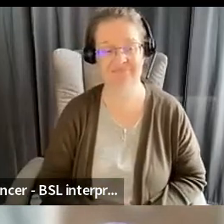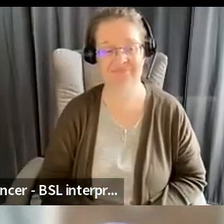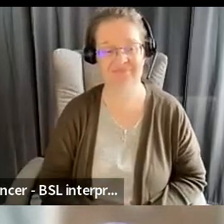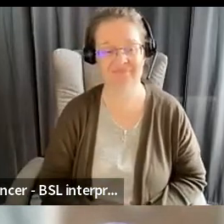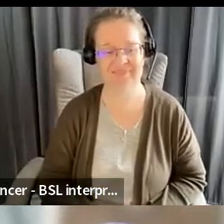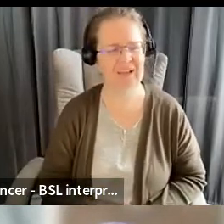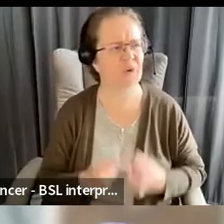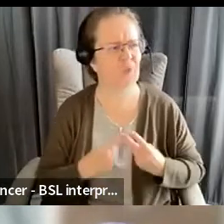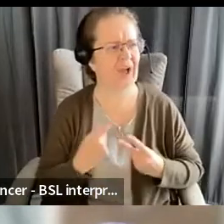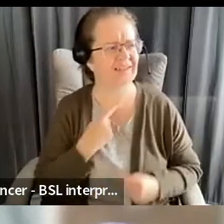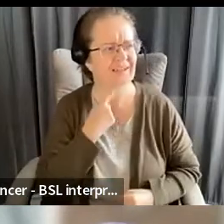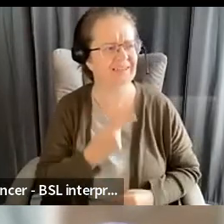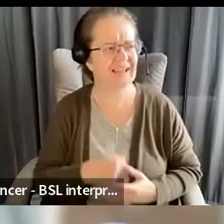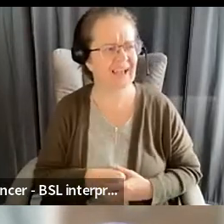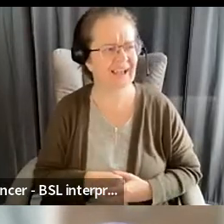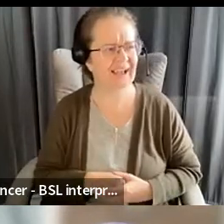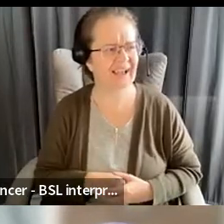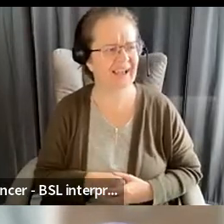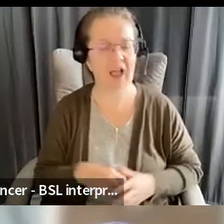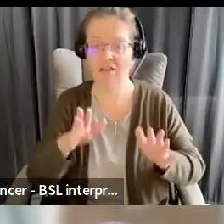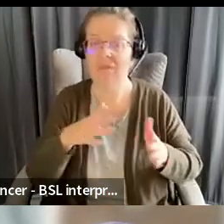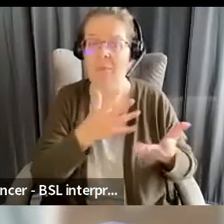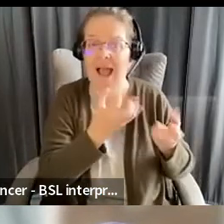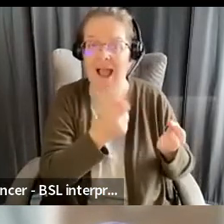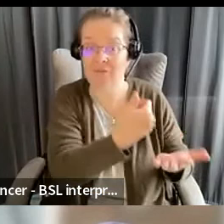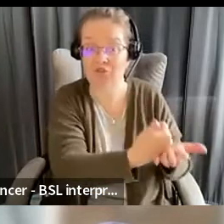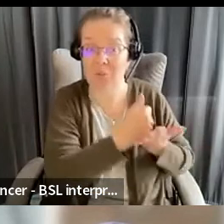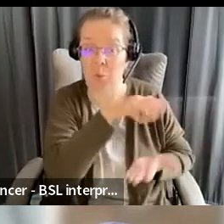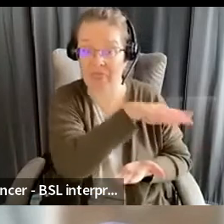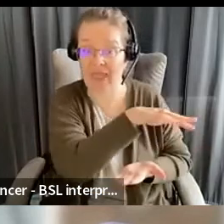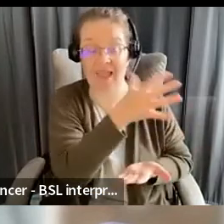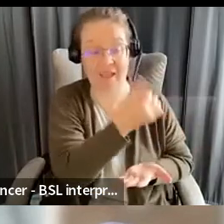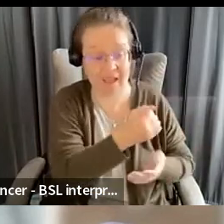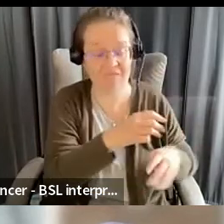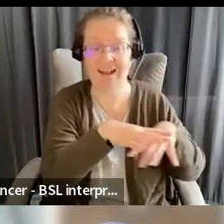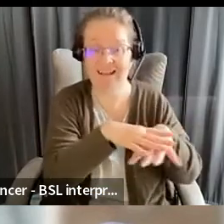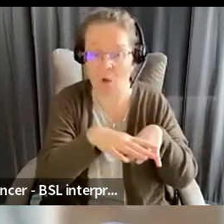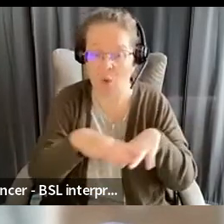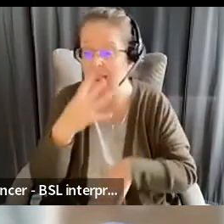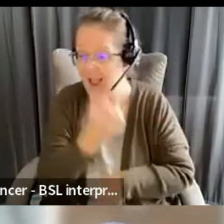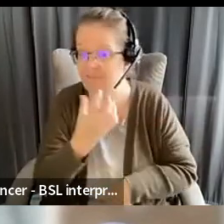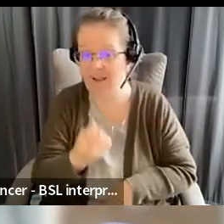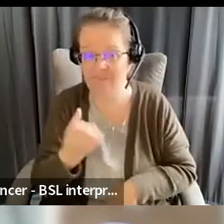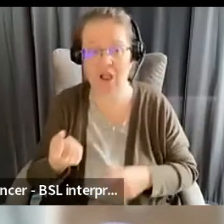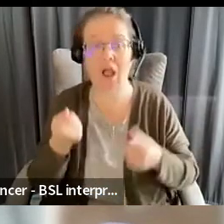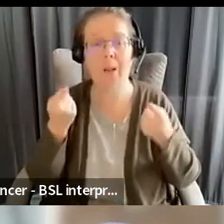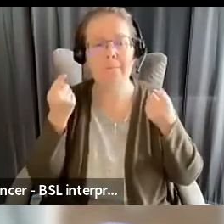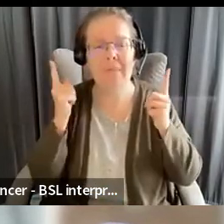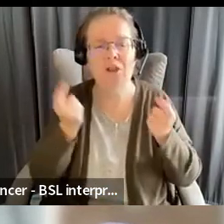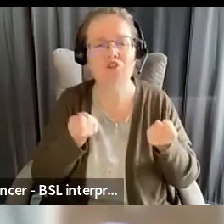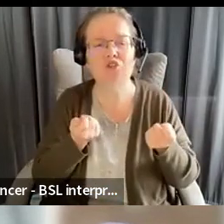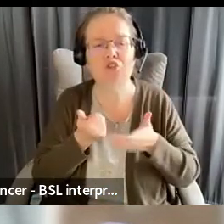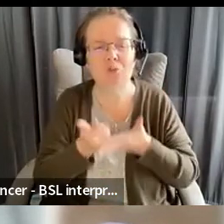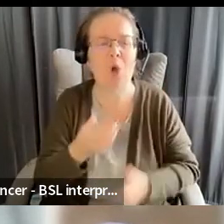What else can I say? Yeah, it's great that the support is there, the networks, the actual management support. Okay, some